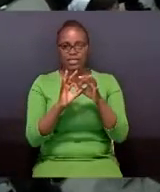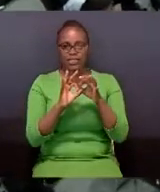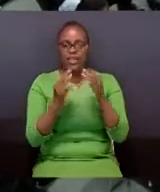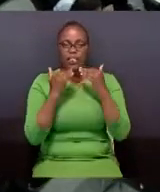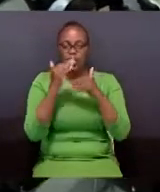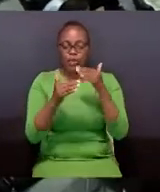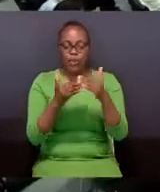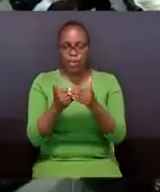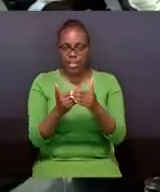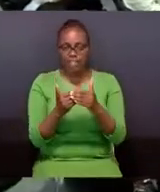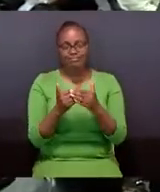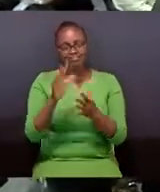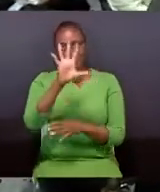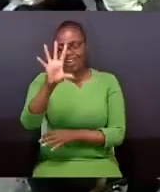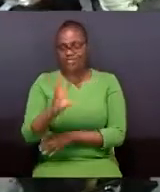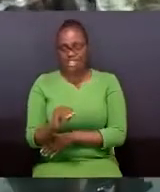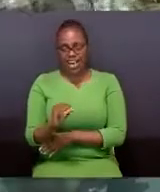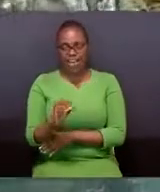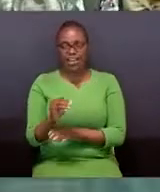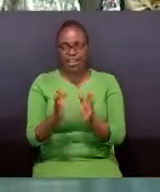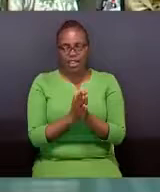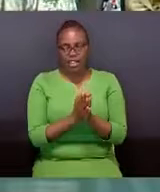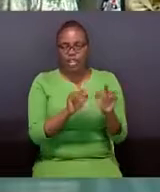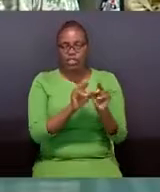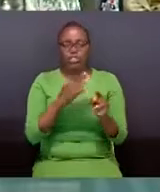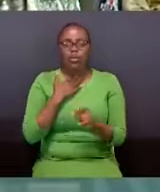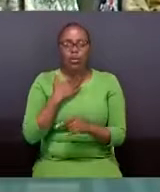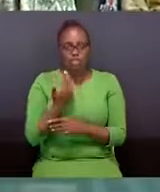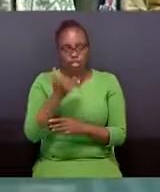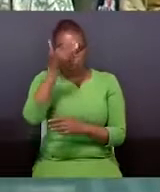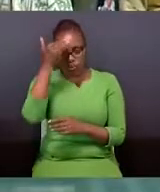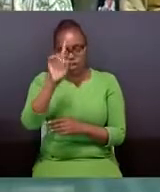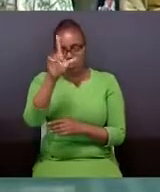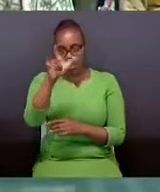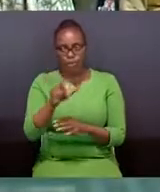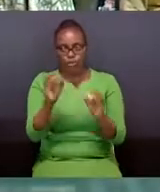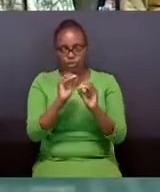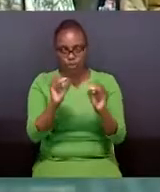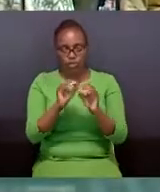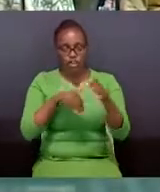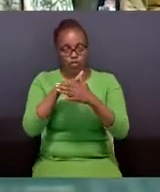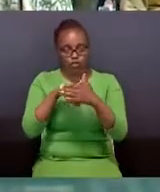Thank you, Africa. And we don't want to forget one person. Sorry. In football, you see, you